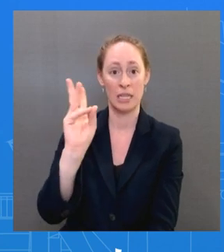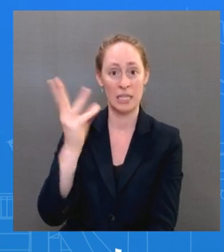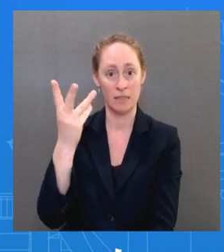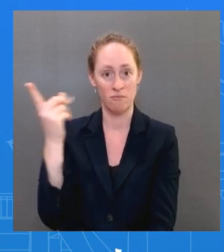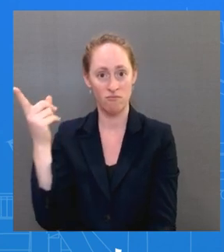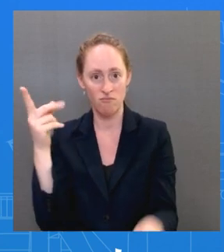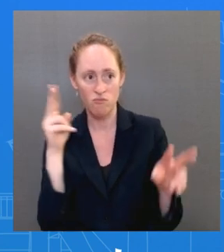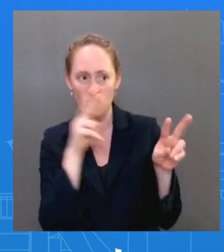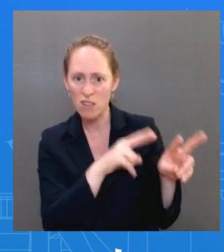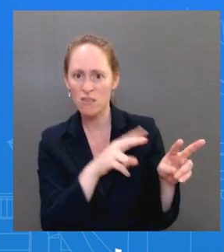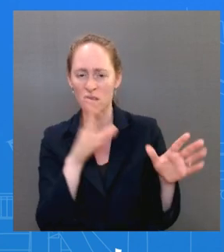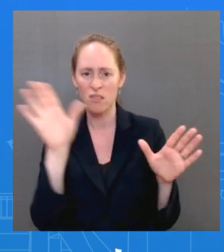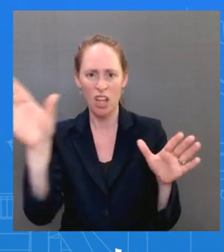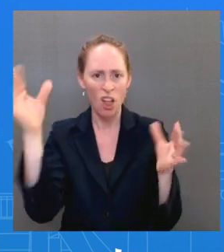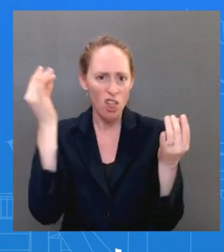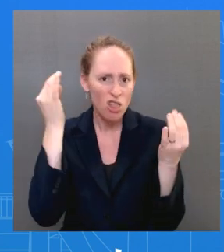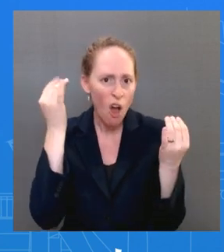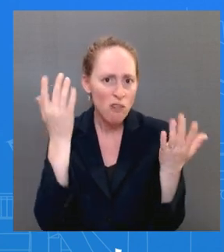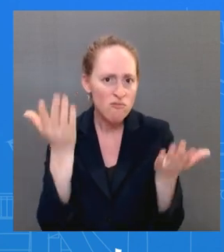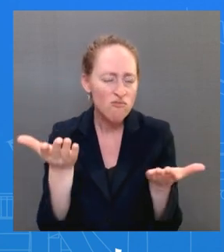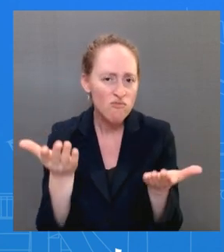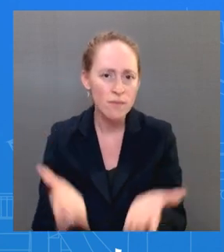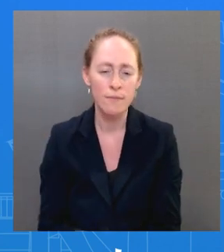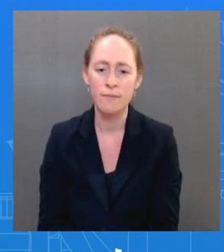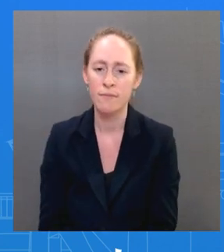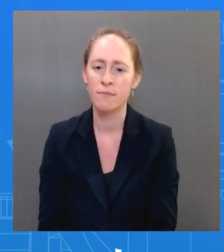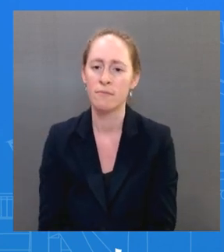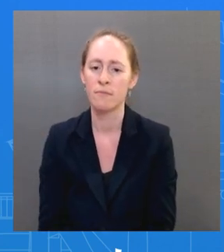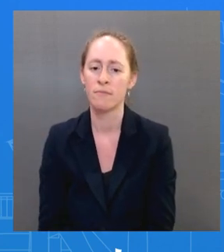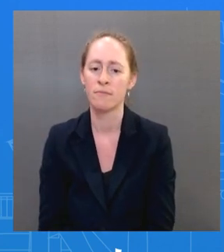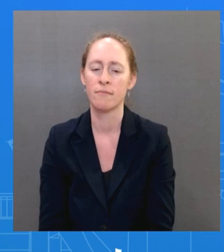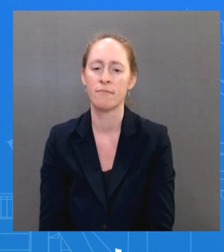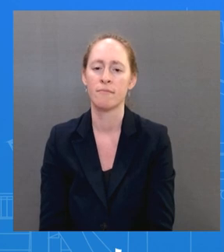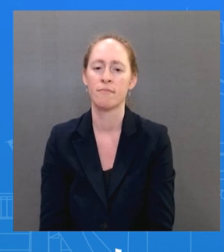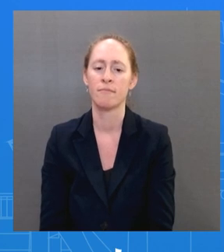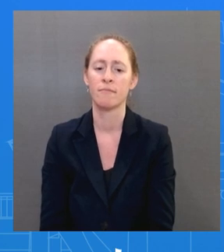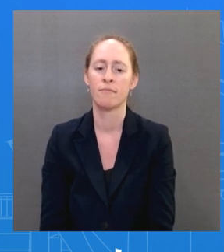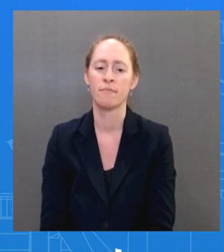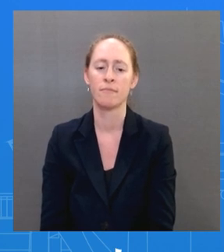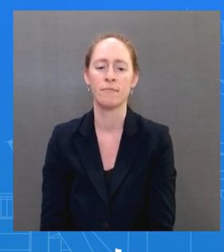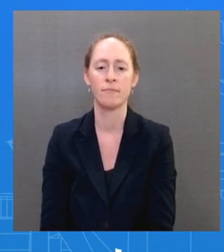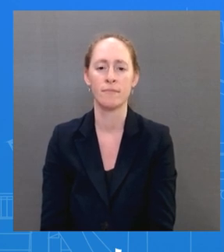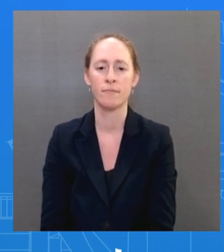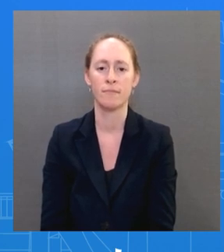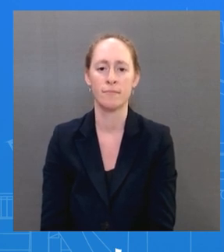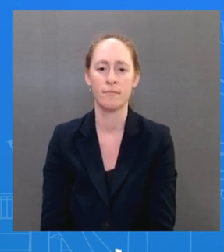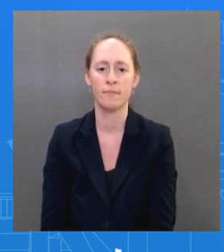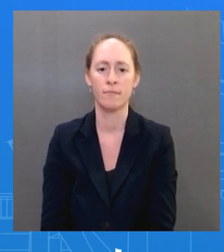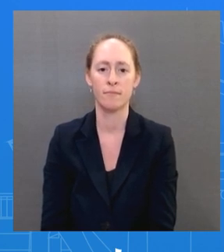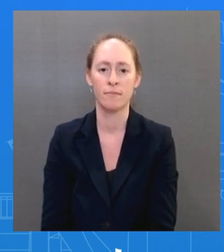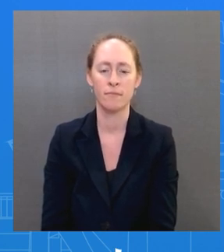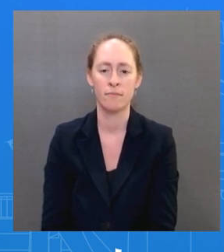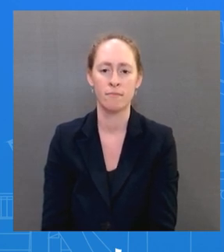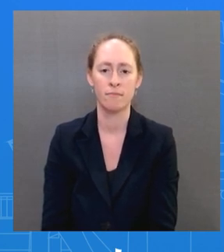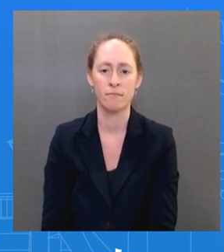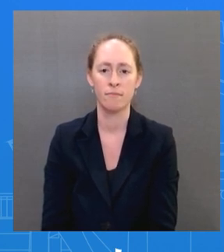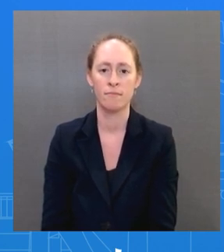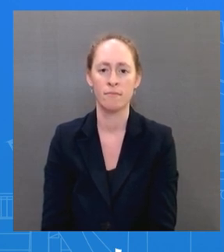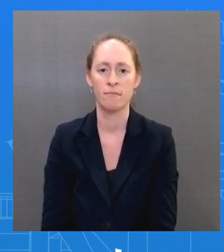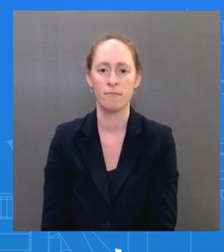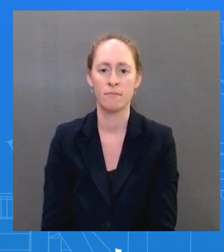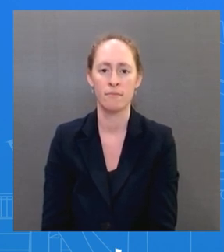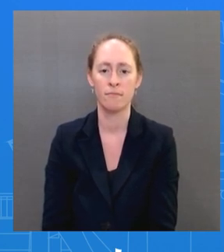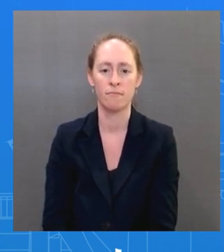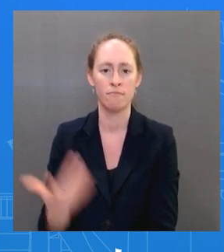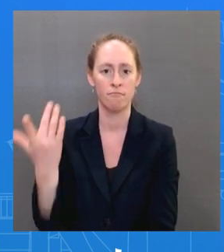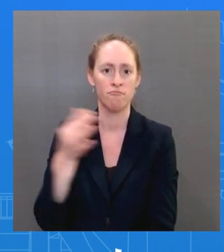hearings last night? And also, our understanding is what he was planning to address them. obviously that's not going to happen in the next couple days, but